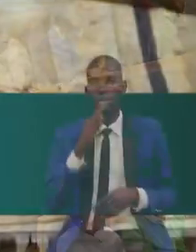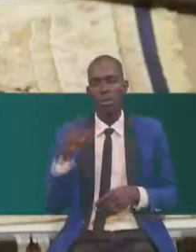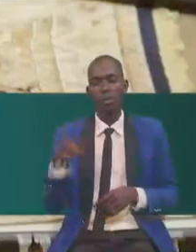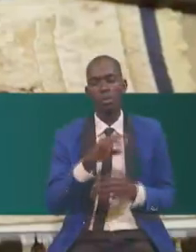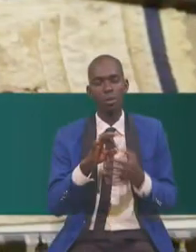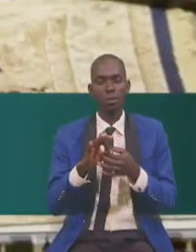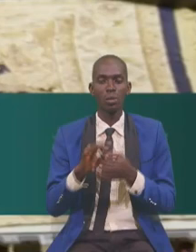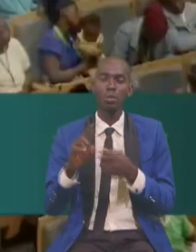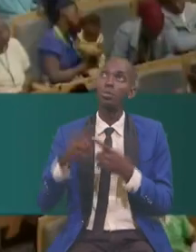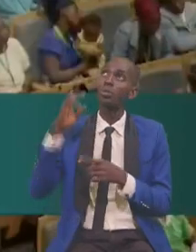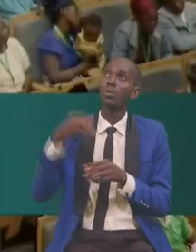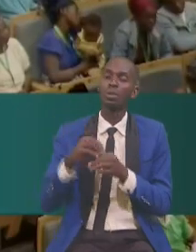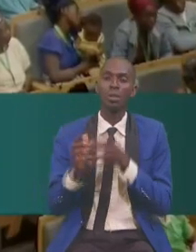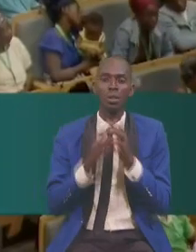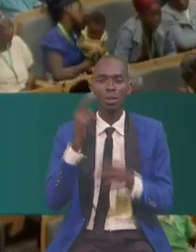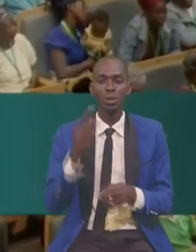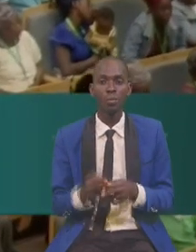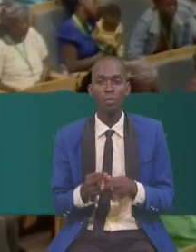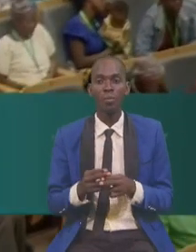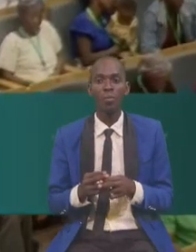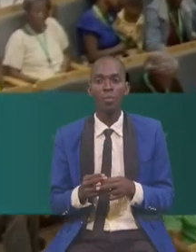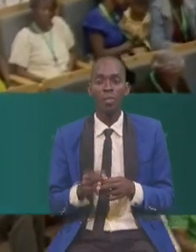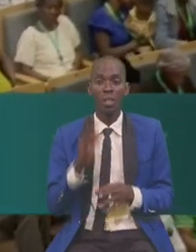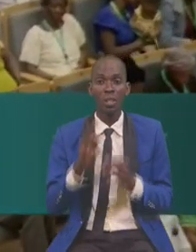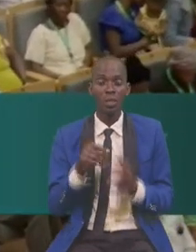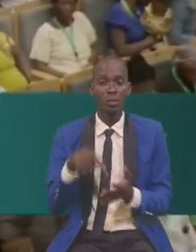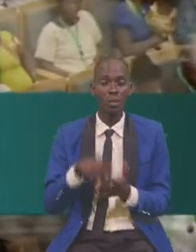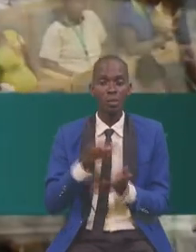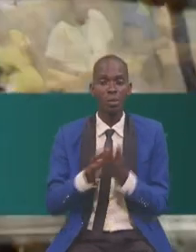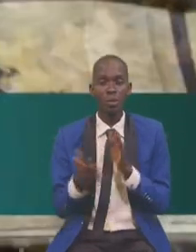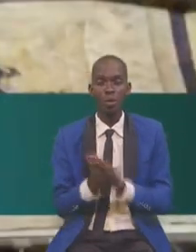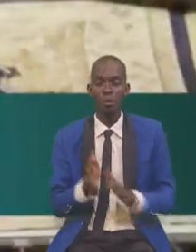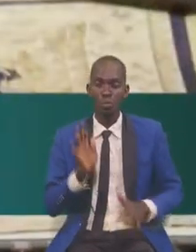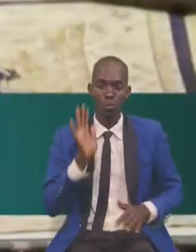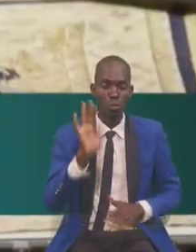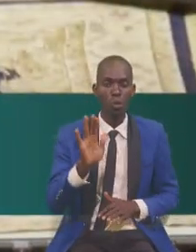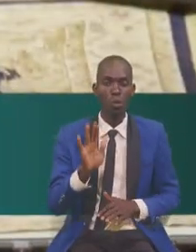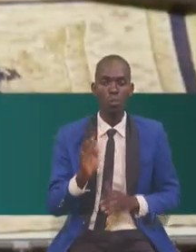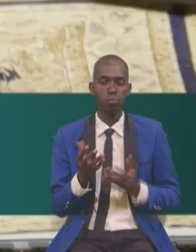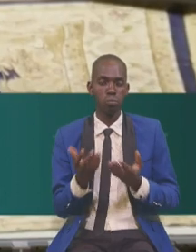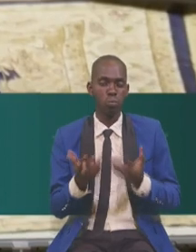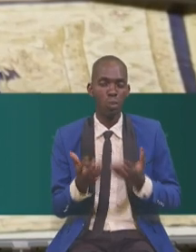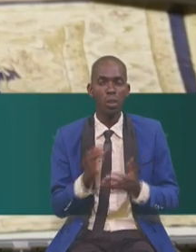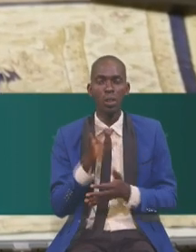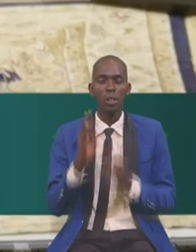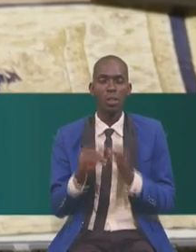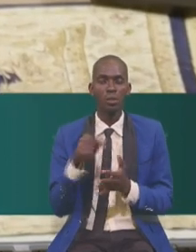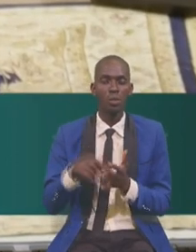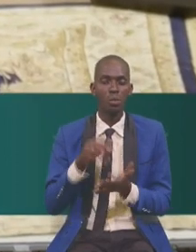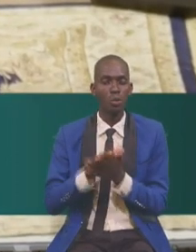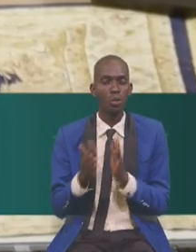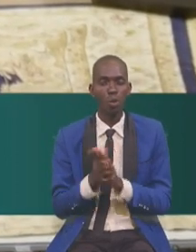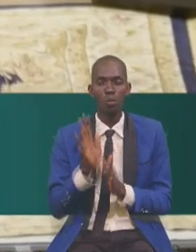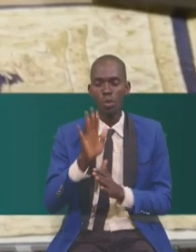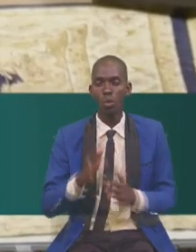In Jesus' name. If this becomes your passion, if this becomes your life,